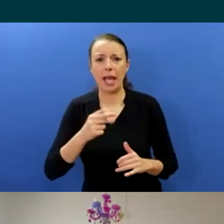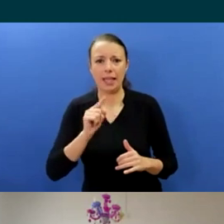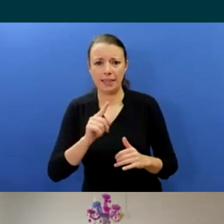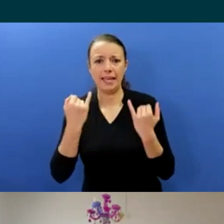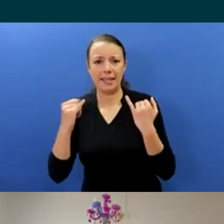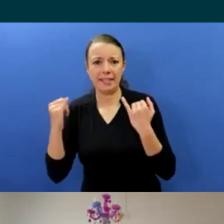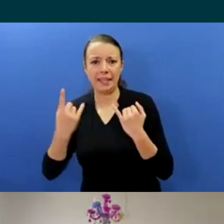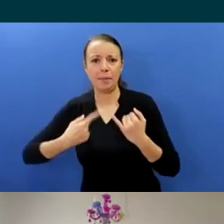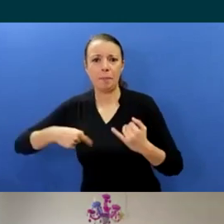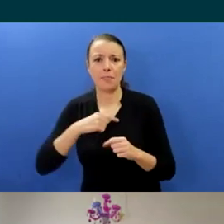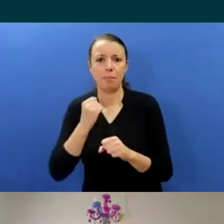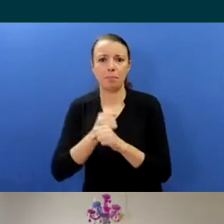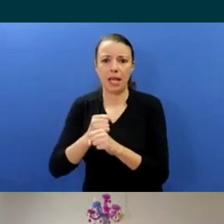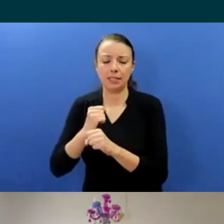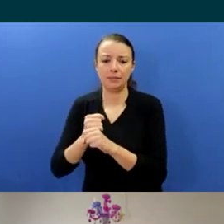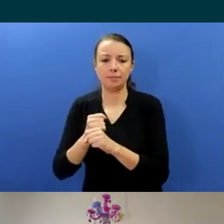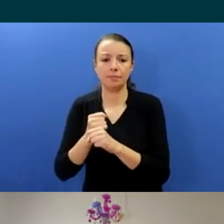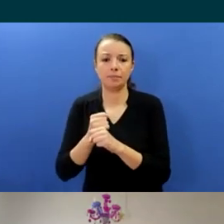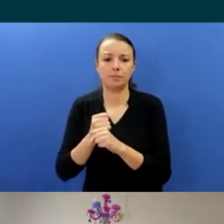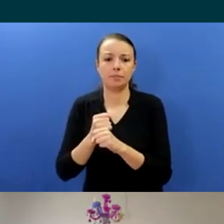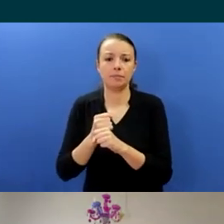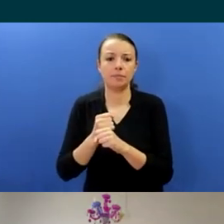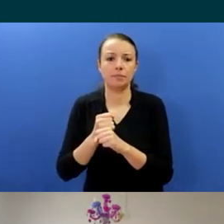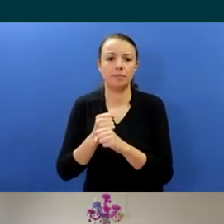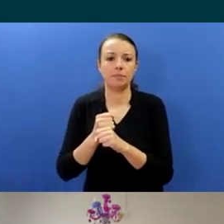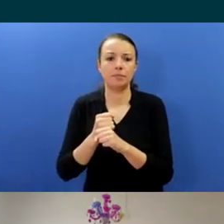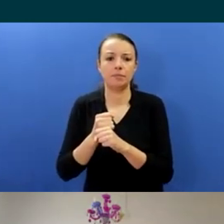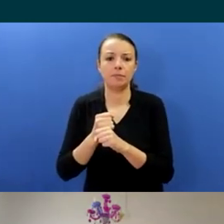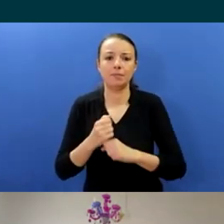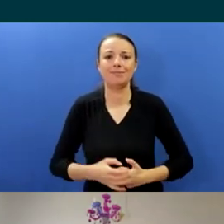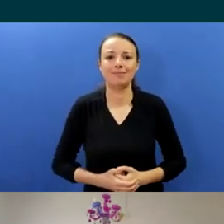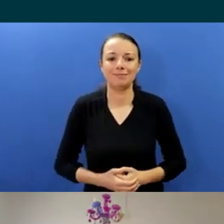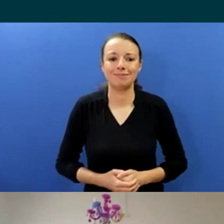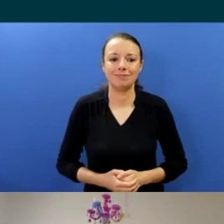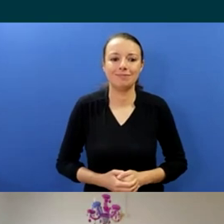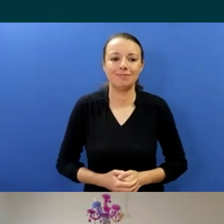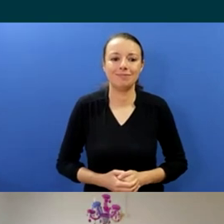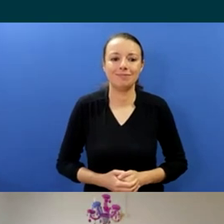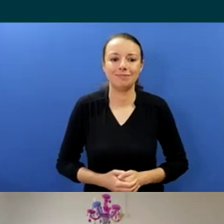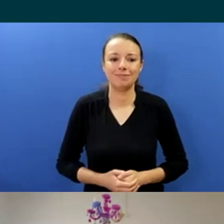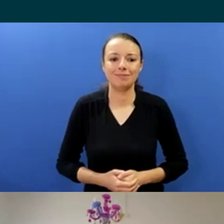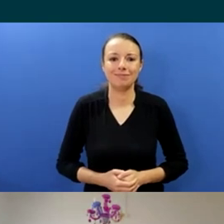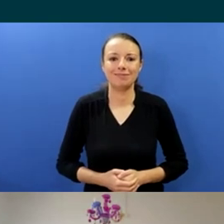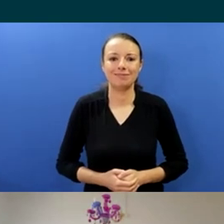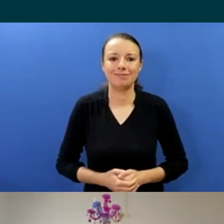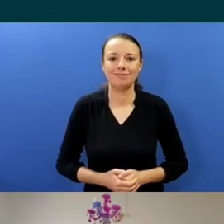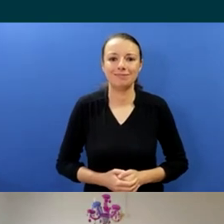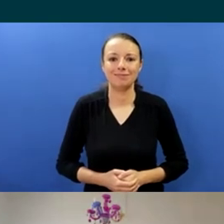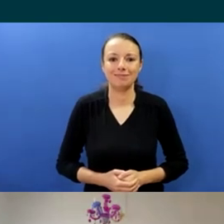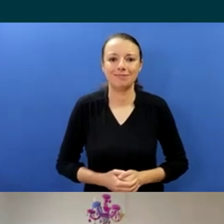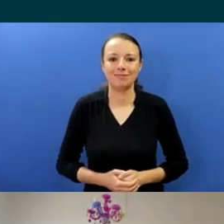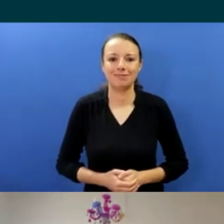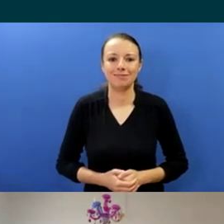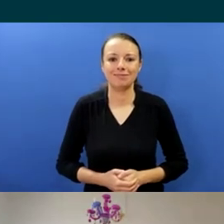have to write it in a very clear manner with a formulation that everyone